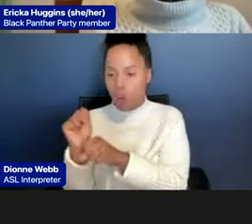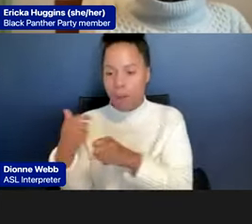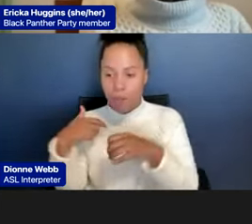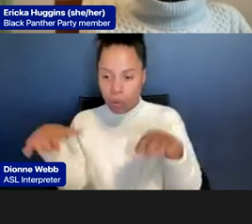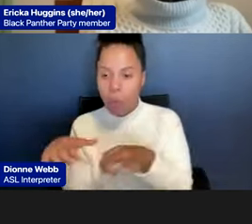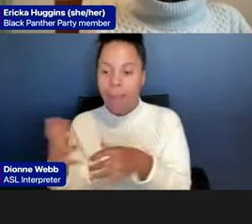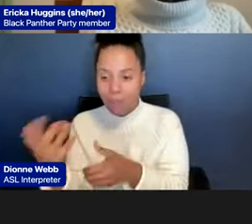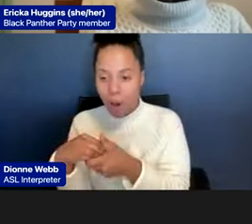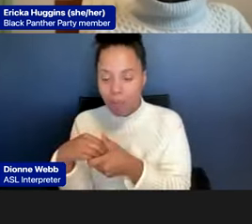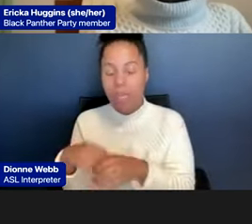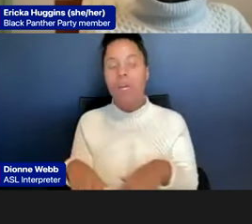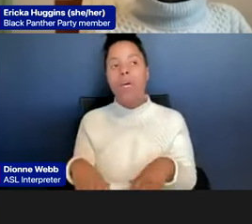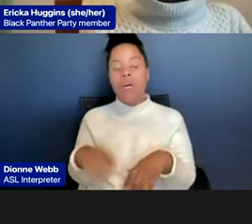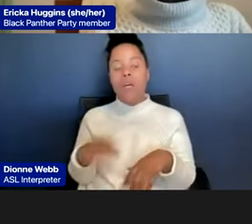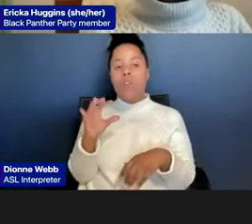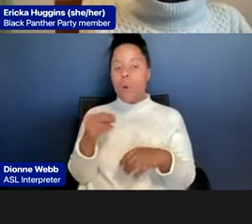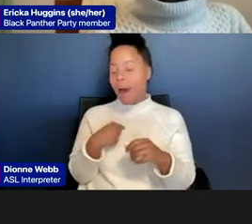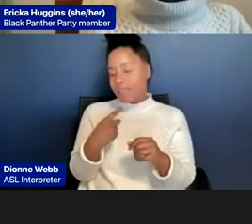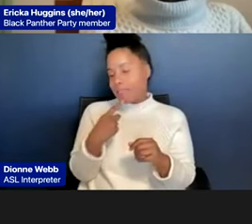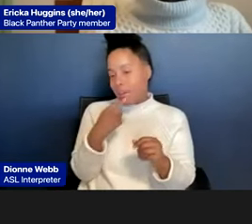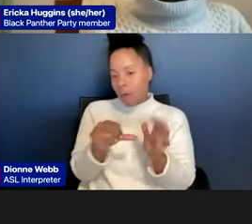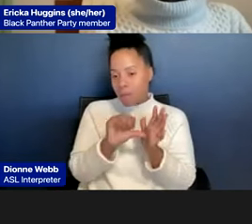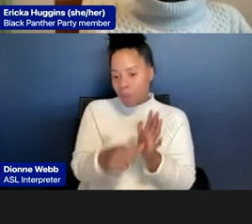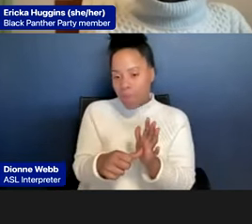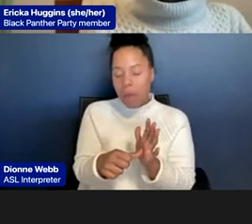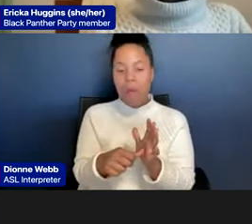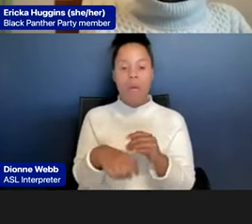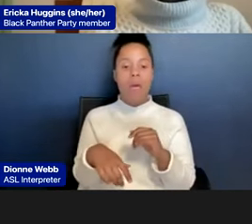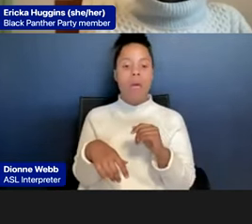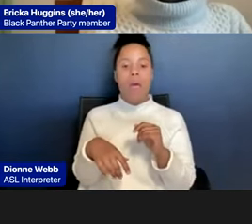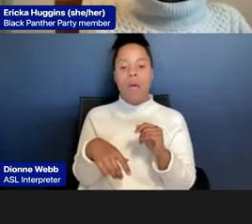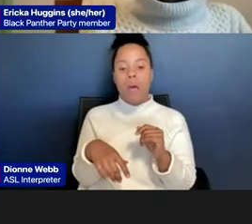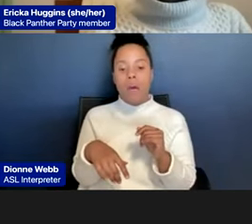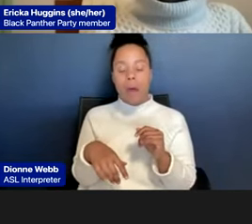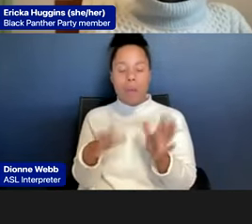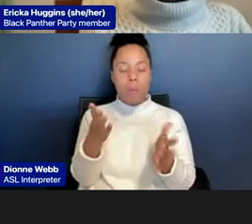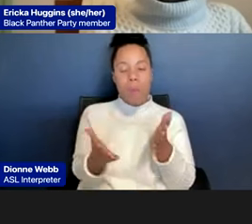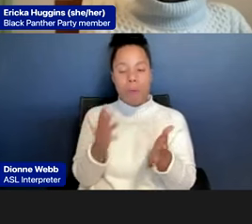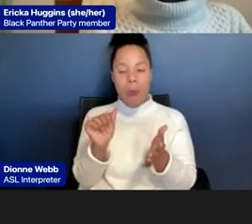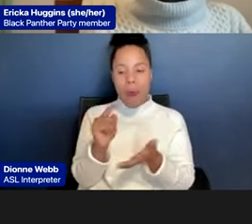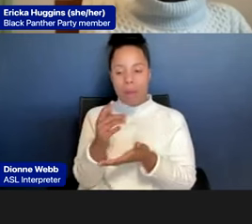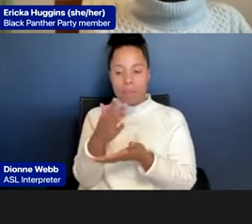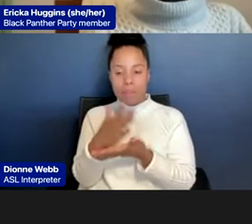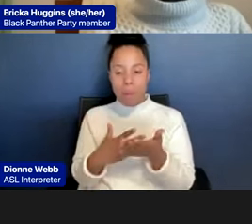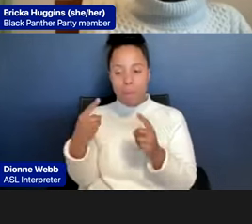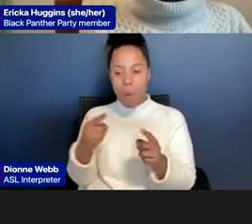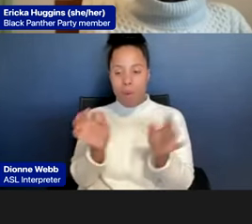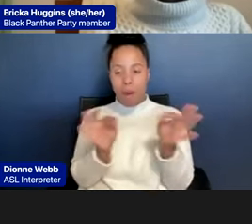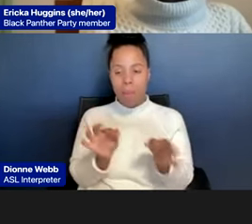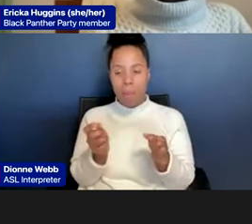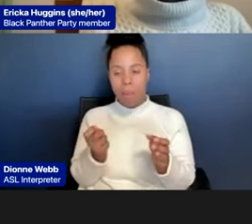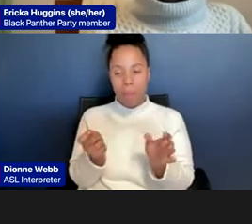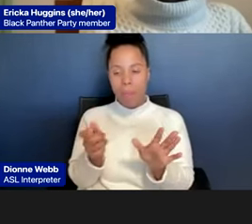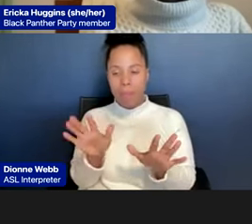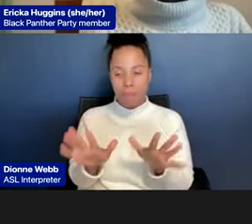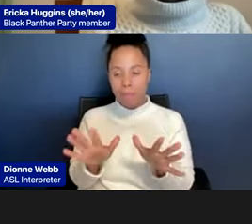I say that to say that, like, I also think I might have been brought on to be somewhat contrary on certain points. So let's see if that pans out. So I still